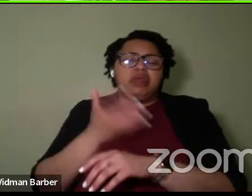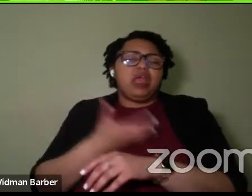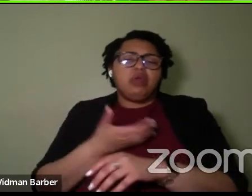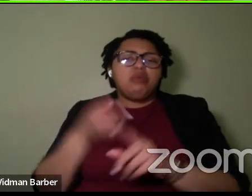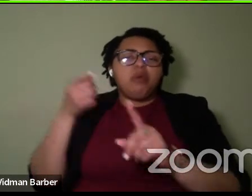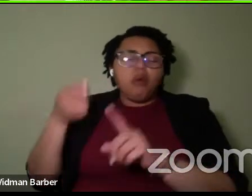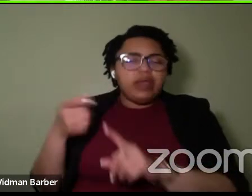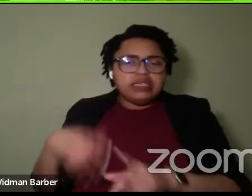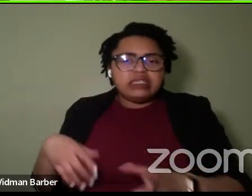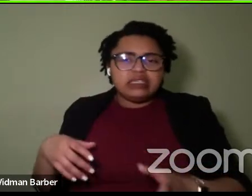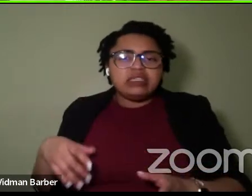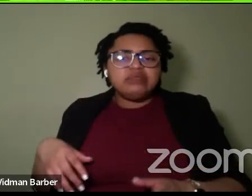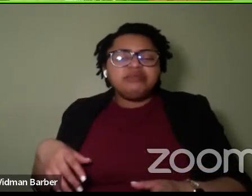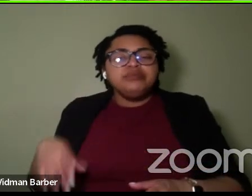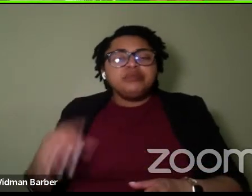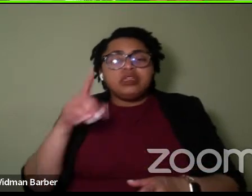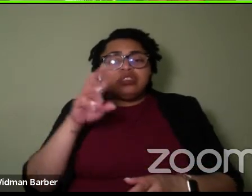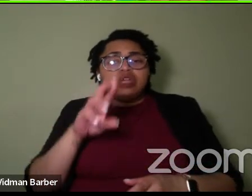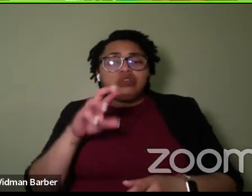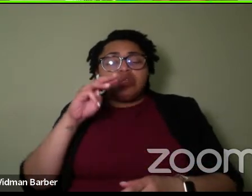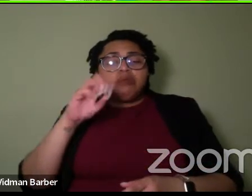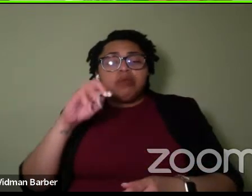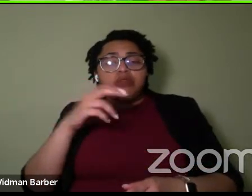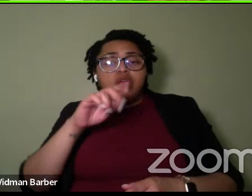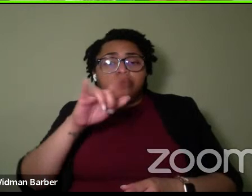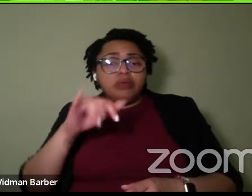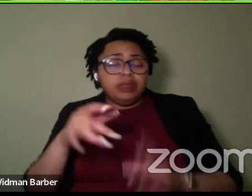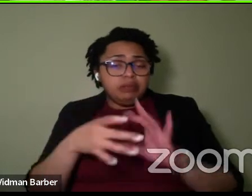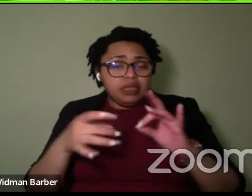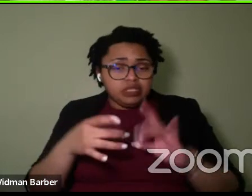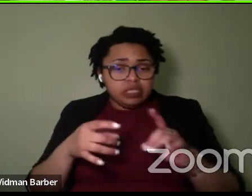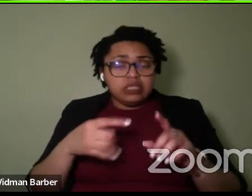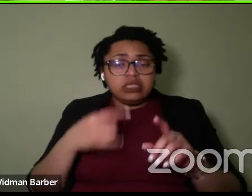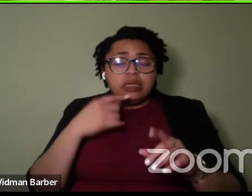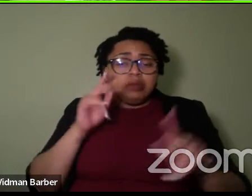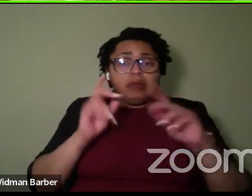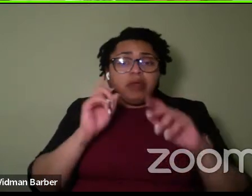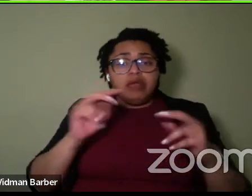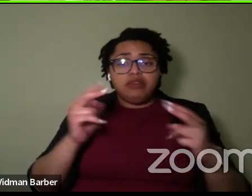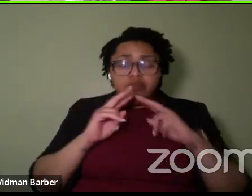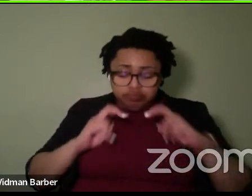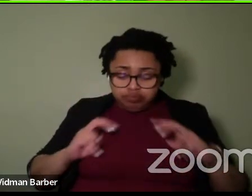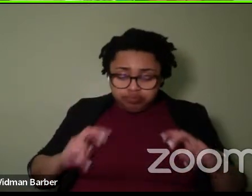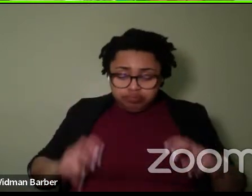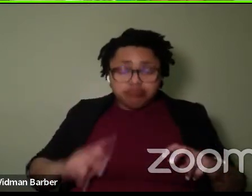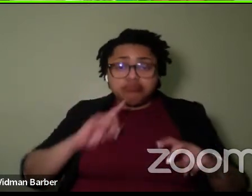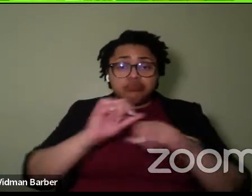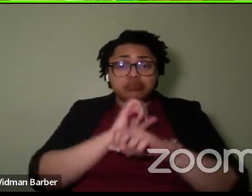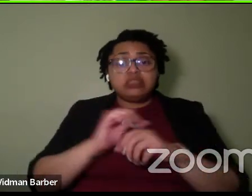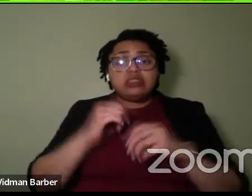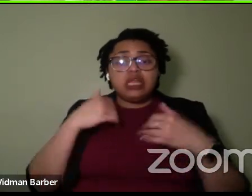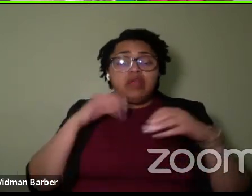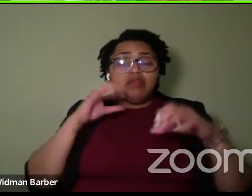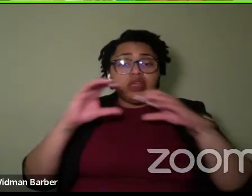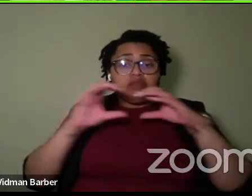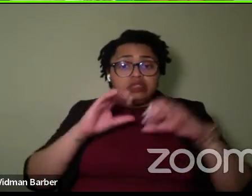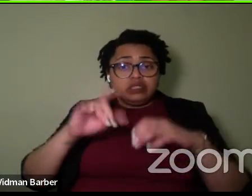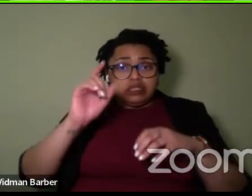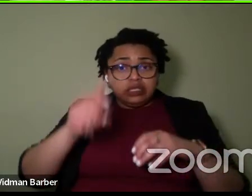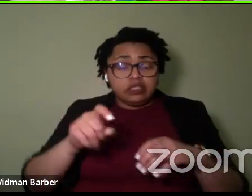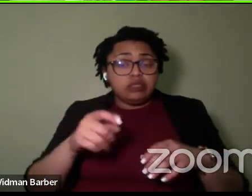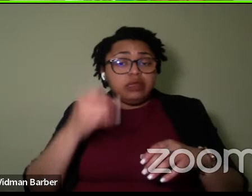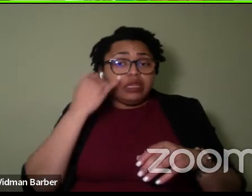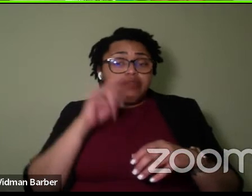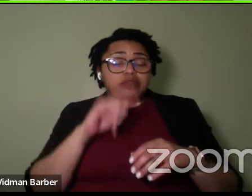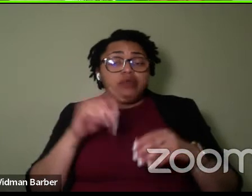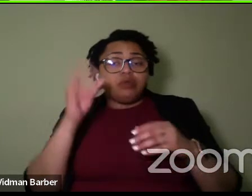that people have to also self-reflect. They have to have these conversations. And clearly, if they're just looking for solutions, they're not ready to